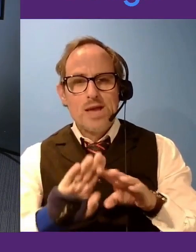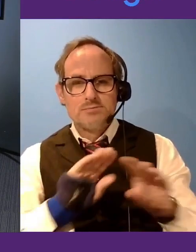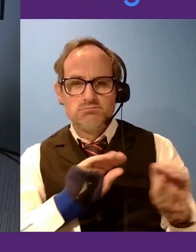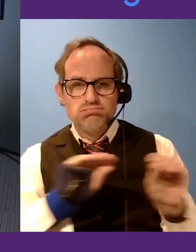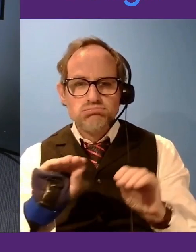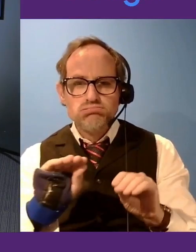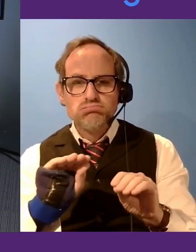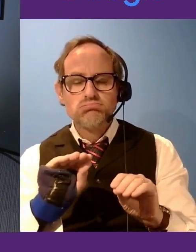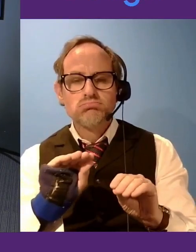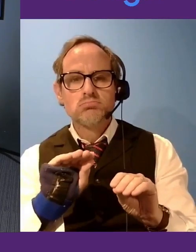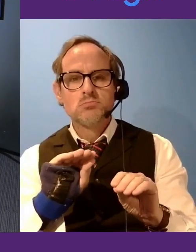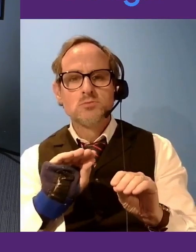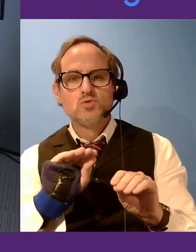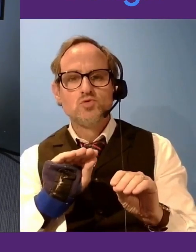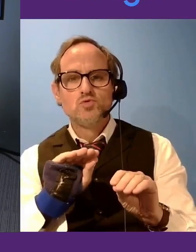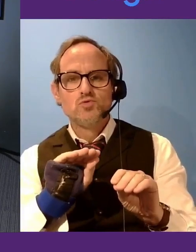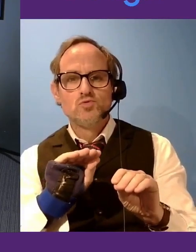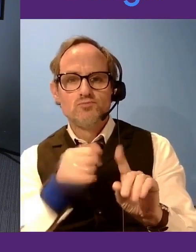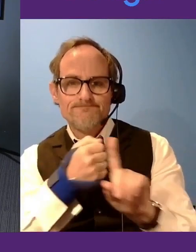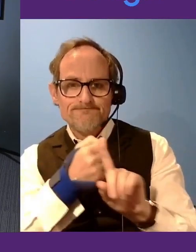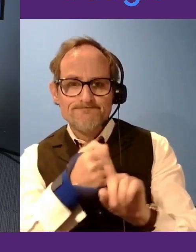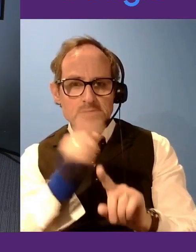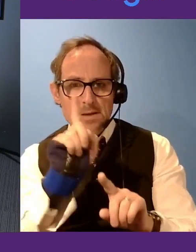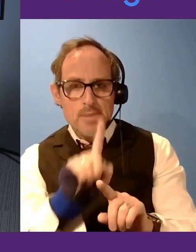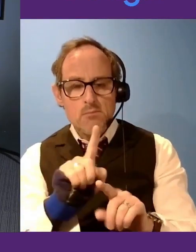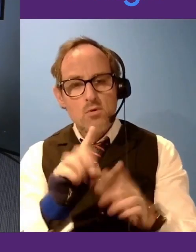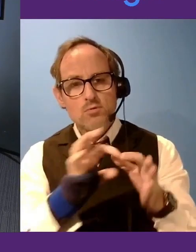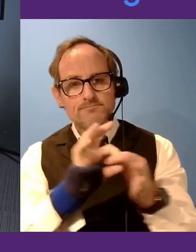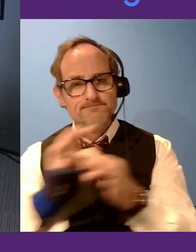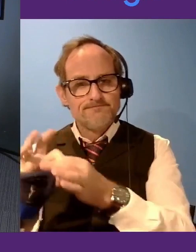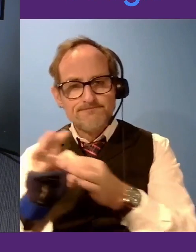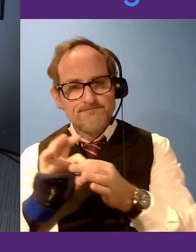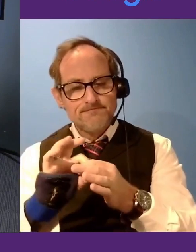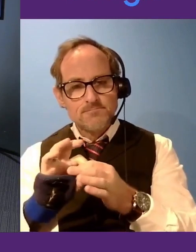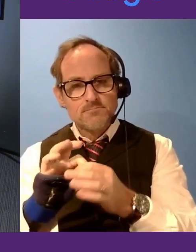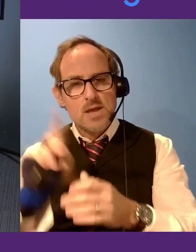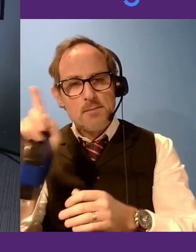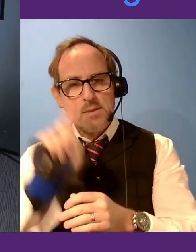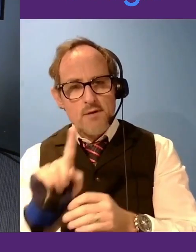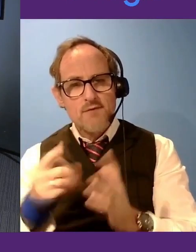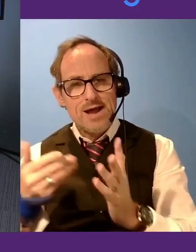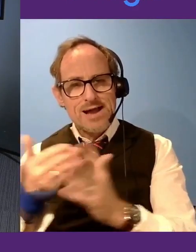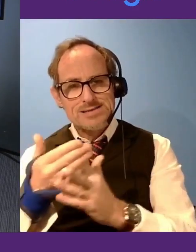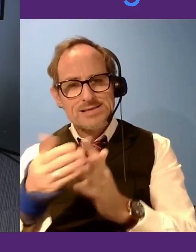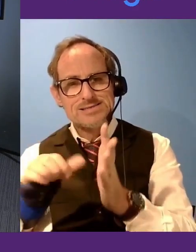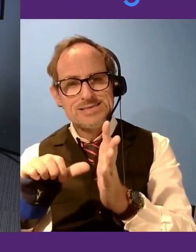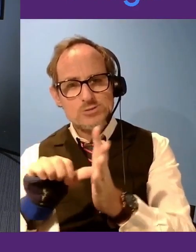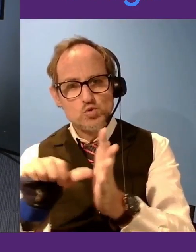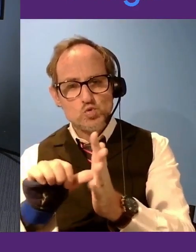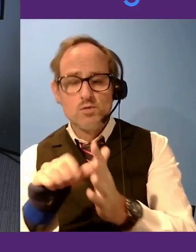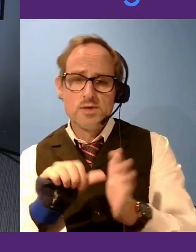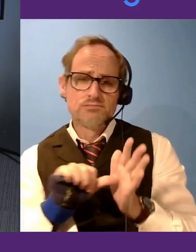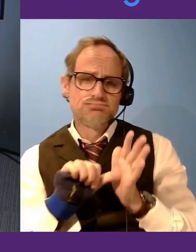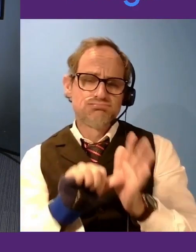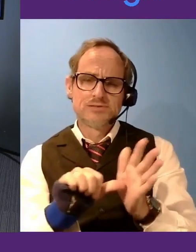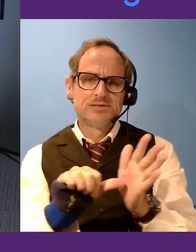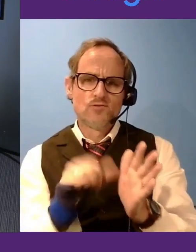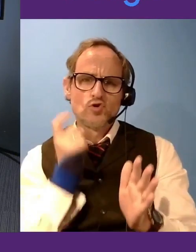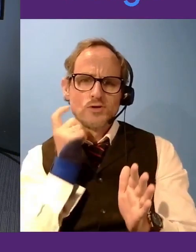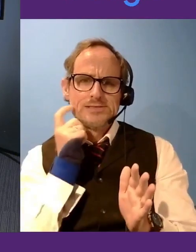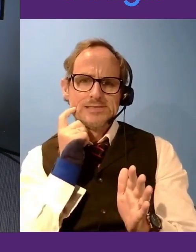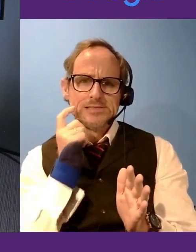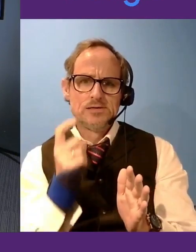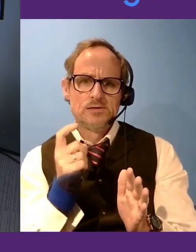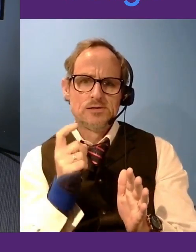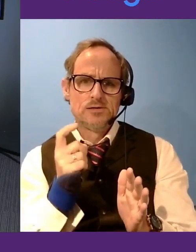is something that's really important. It's really, really difficult for anyone to watch someone struggle to use your product, and that can be a